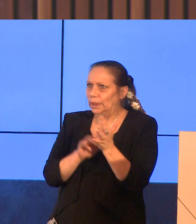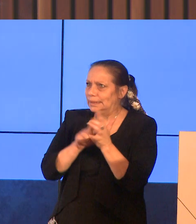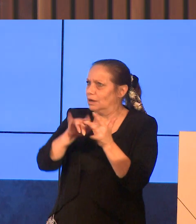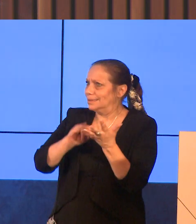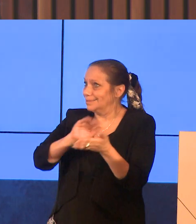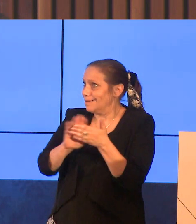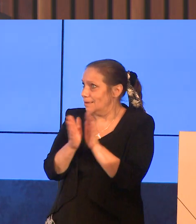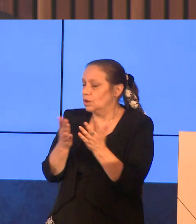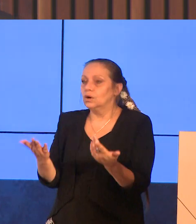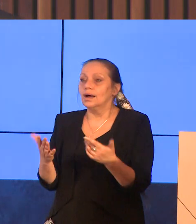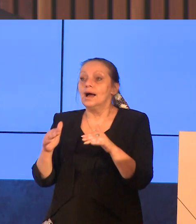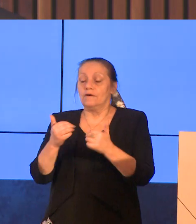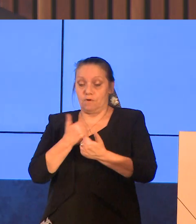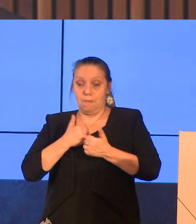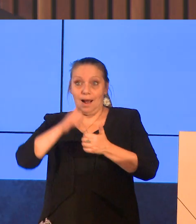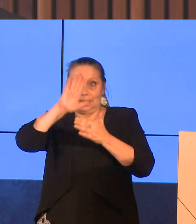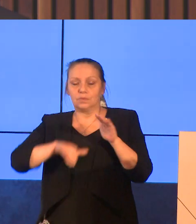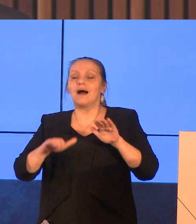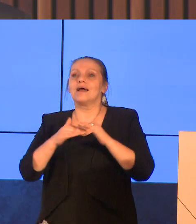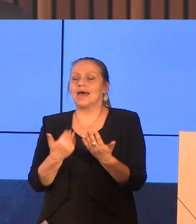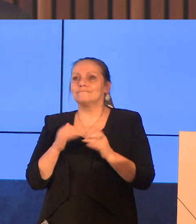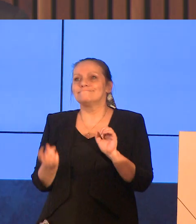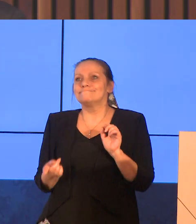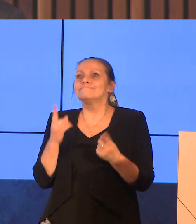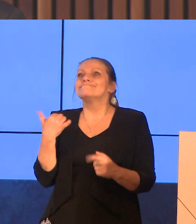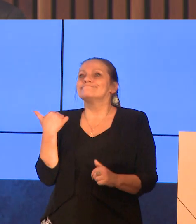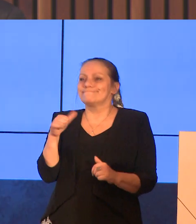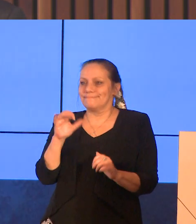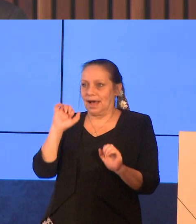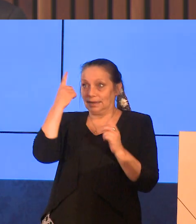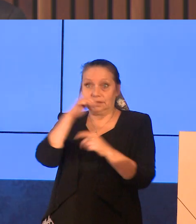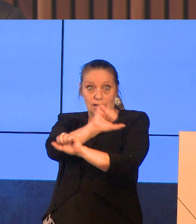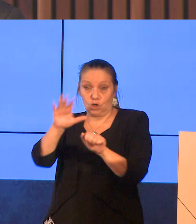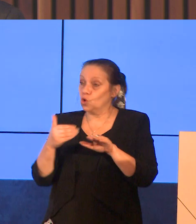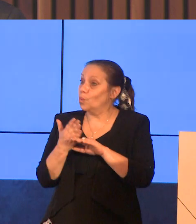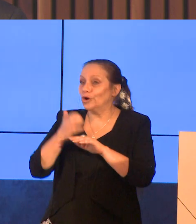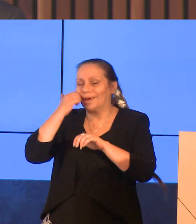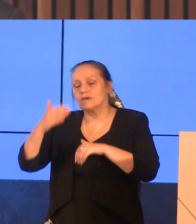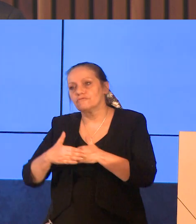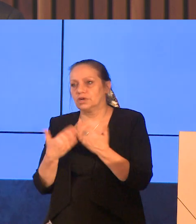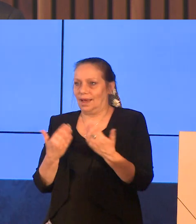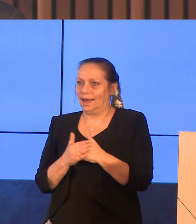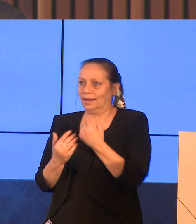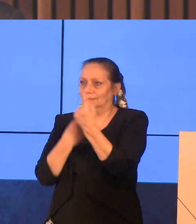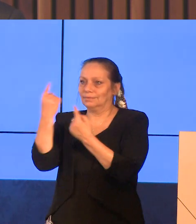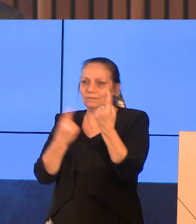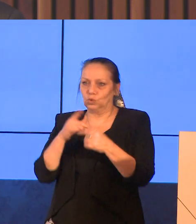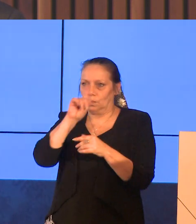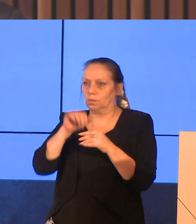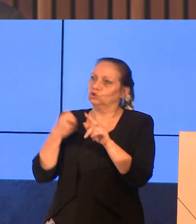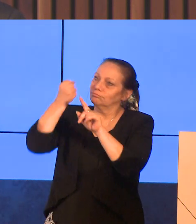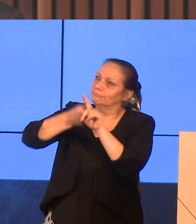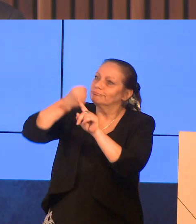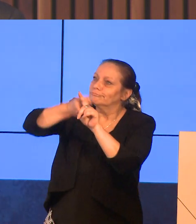those experiences, I now have some insight into the work that you do every day as individual